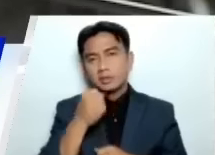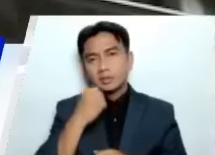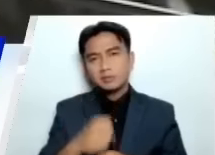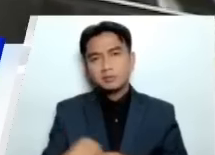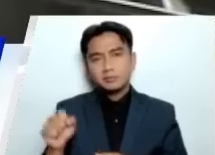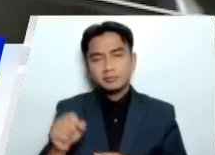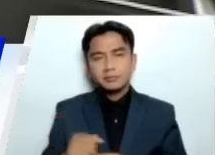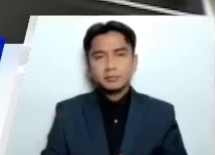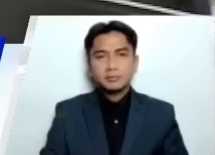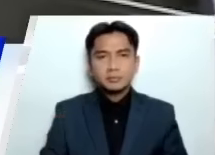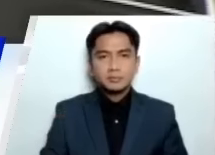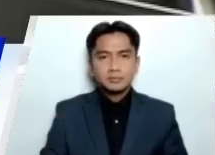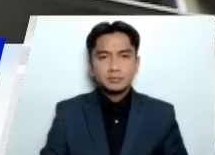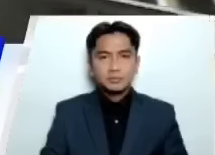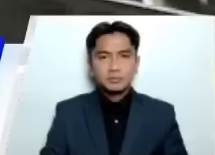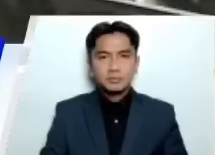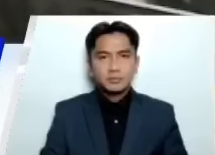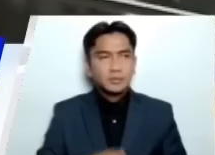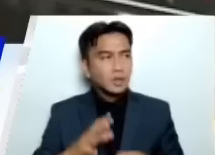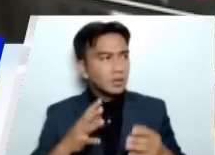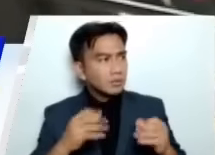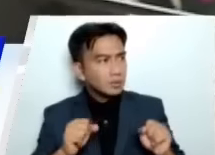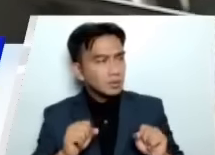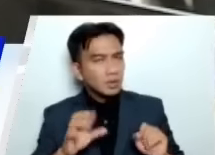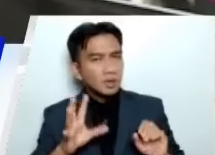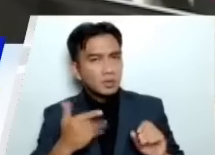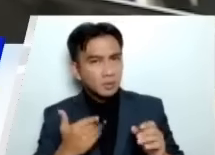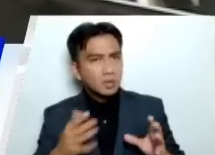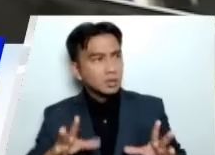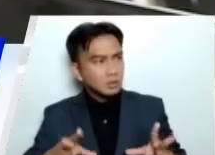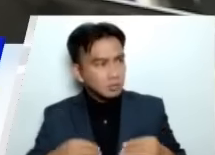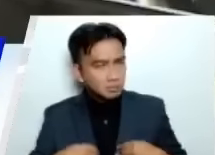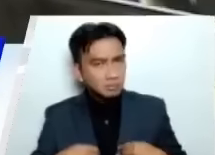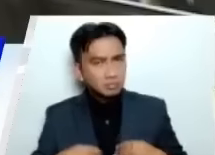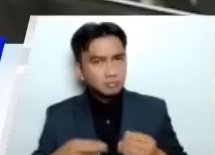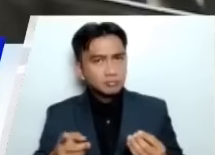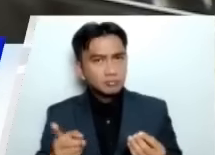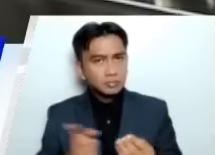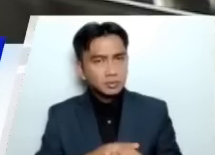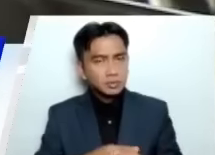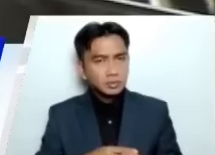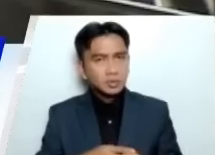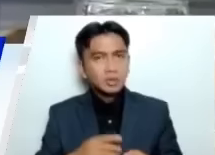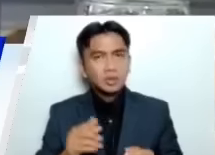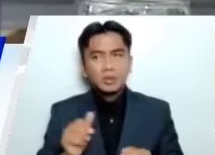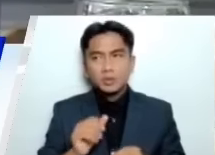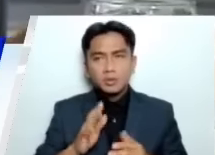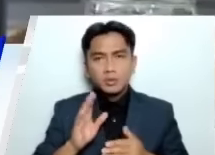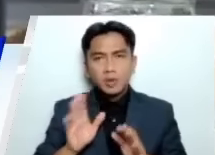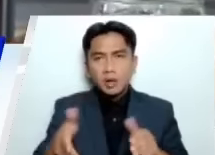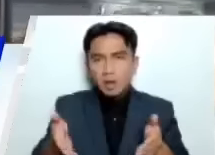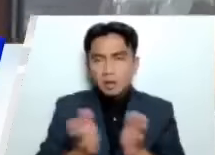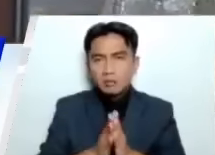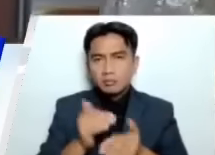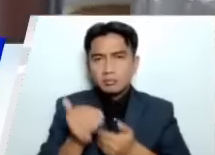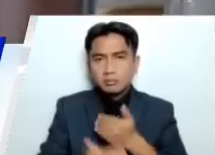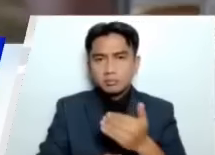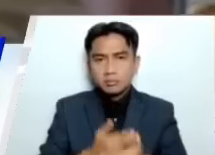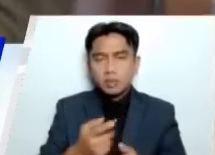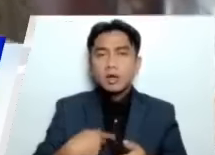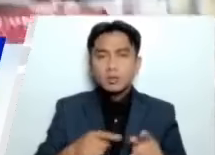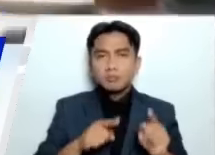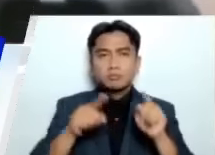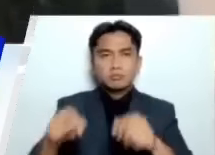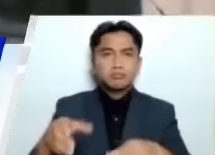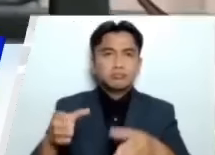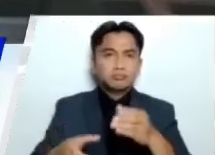President why he accepted the resignation. Do not ask due process. I will go to court.